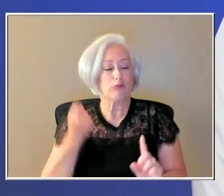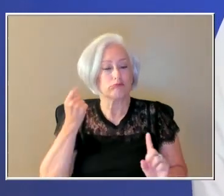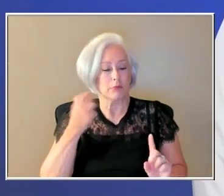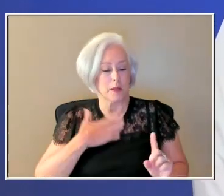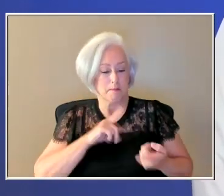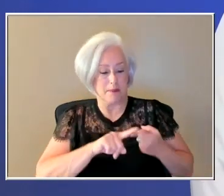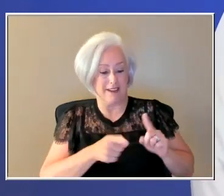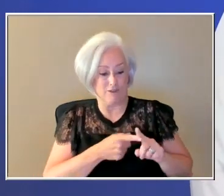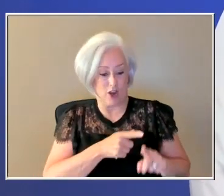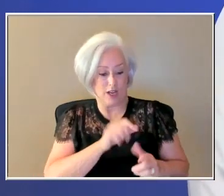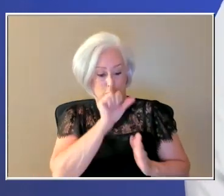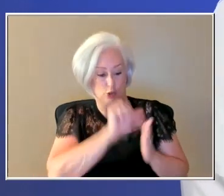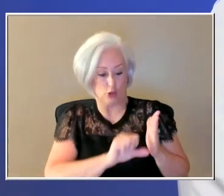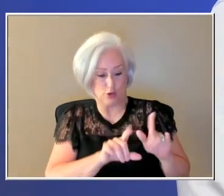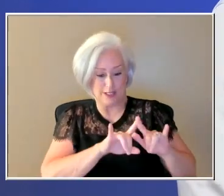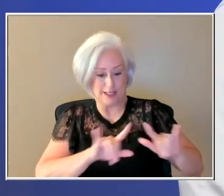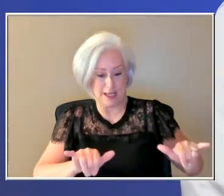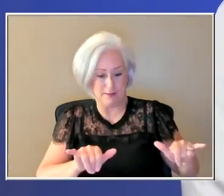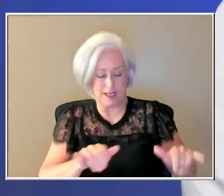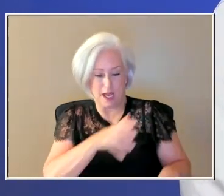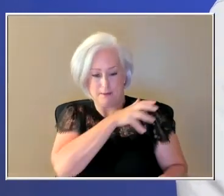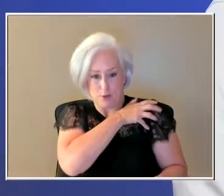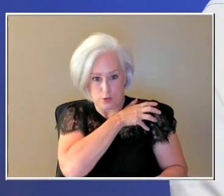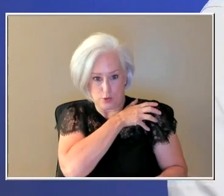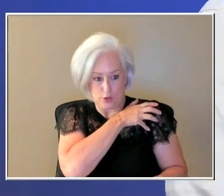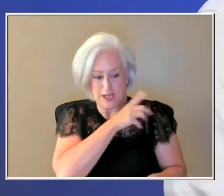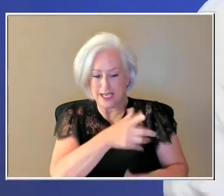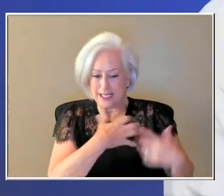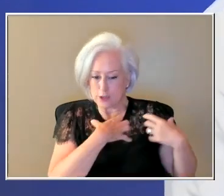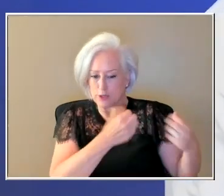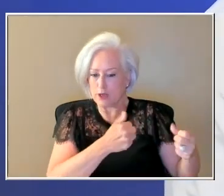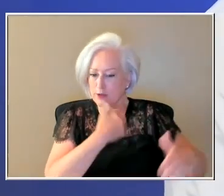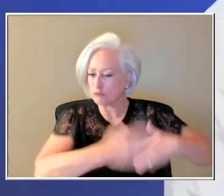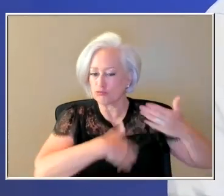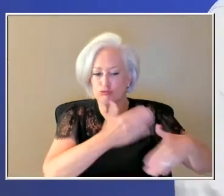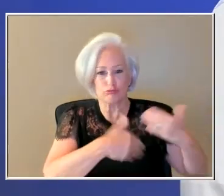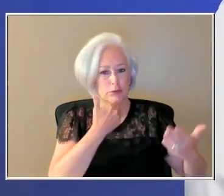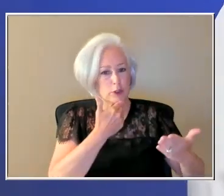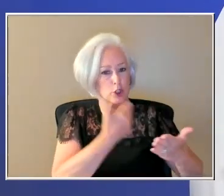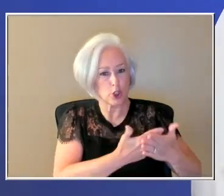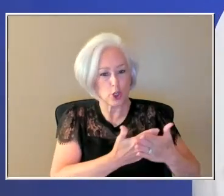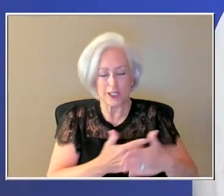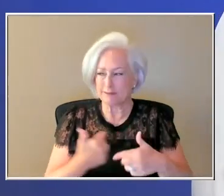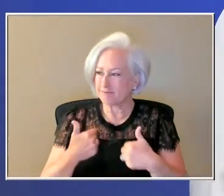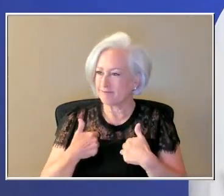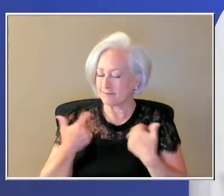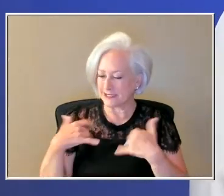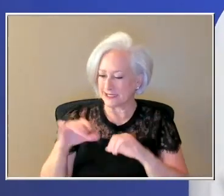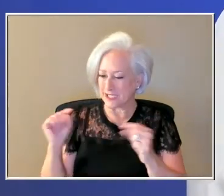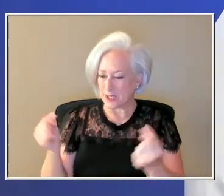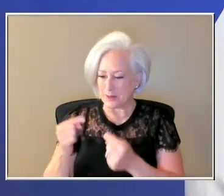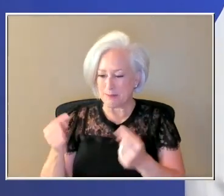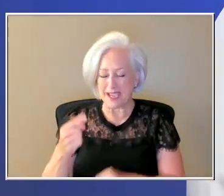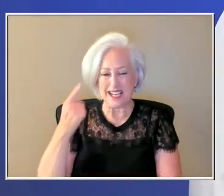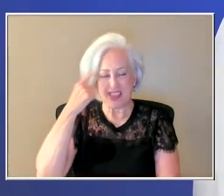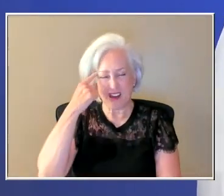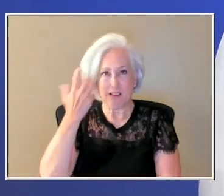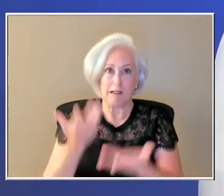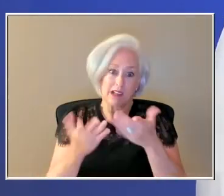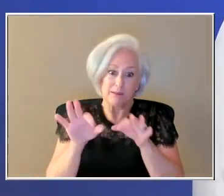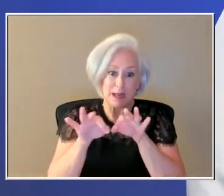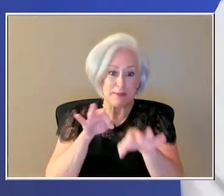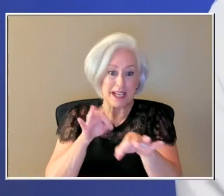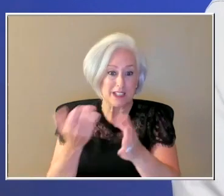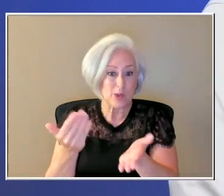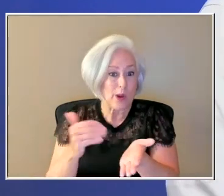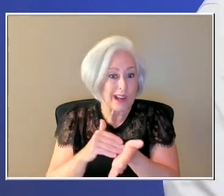was really recovering very well, and I was still in a lot of pain. So I just thought I just retore it and somehow didn't